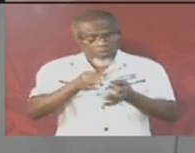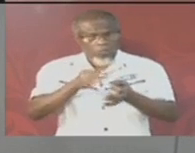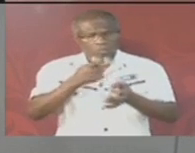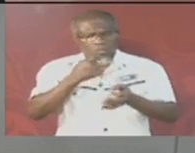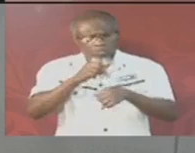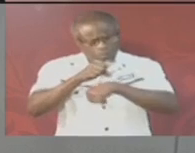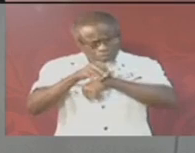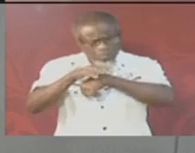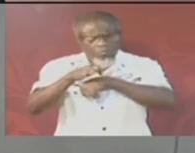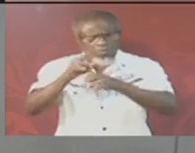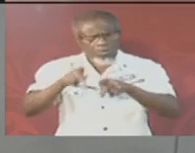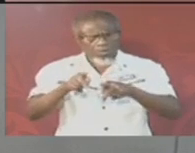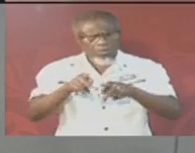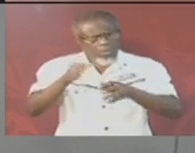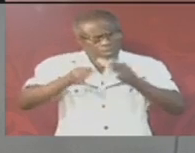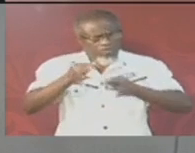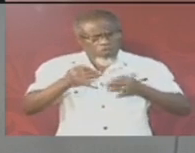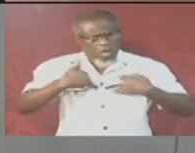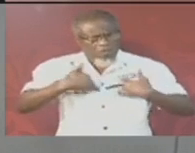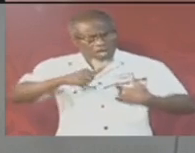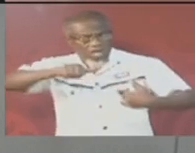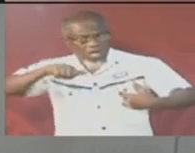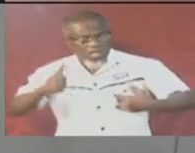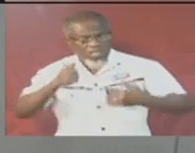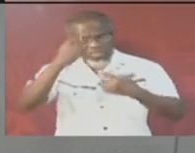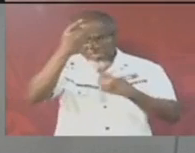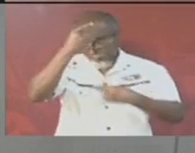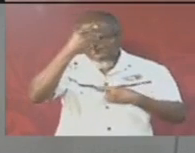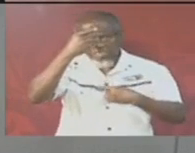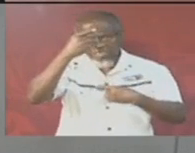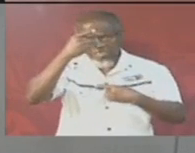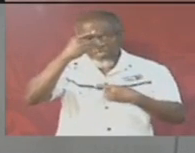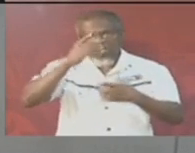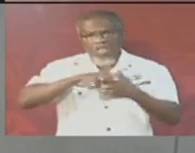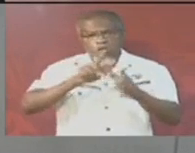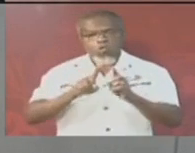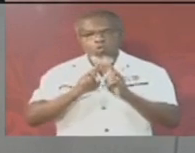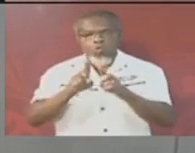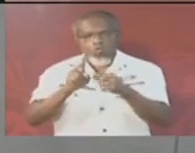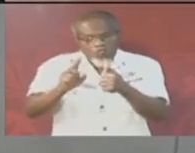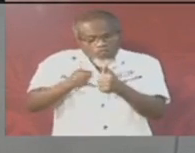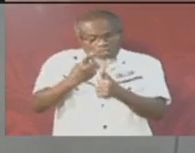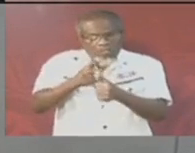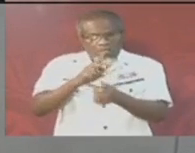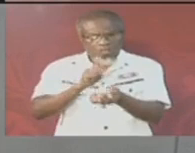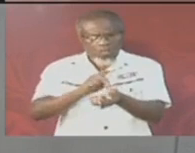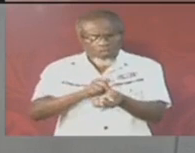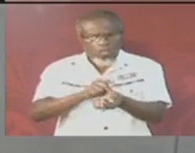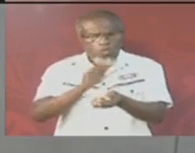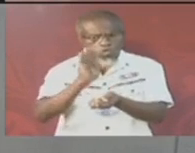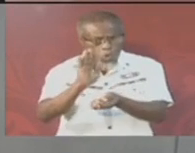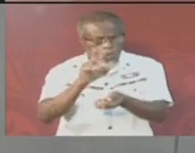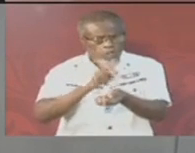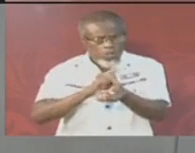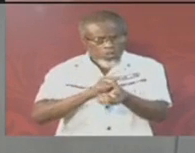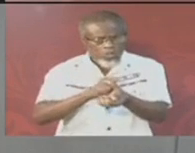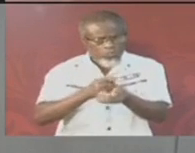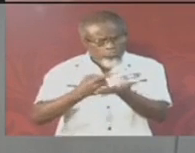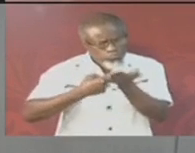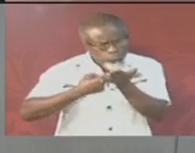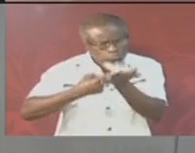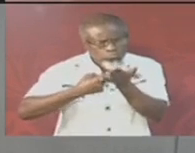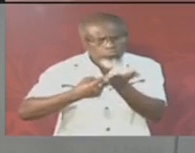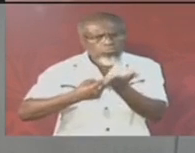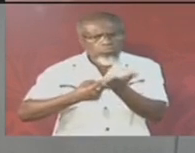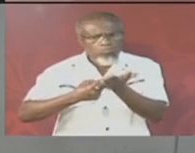you seek your advice of your medical practitioner before you actually have the vaccine. So it's very good that people have been doing that